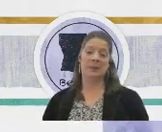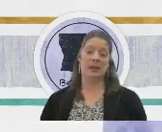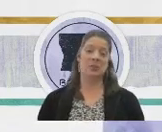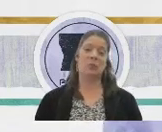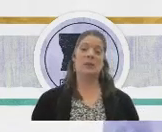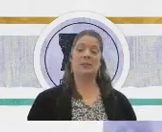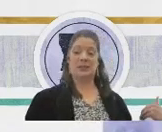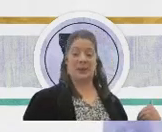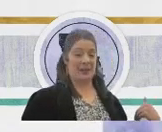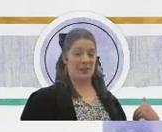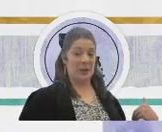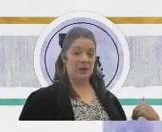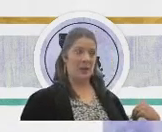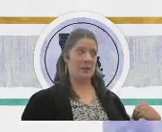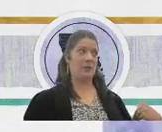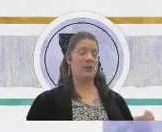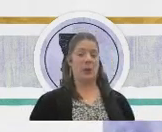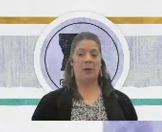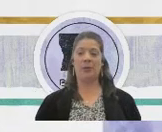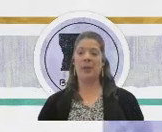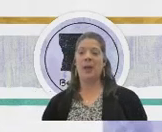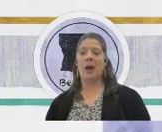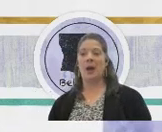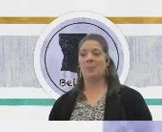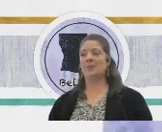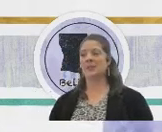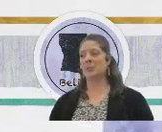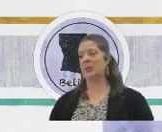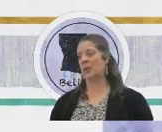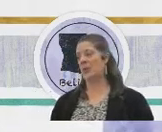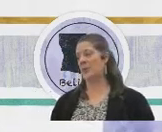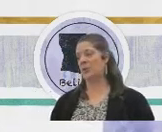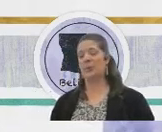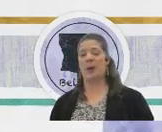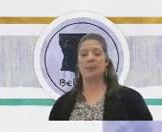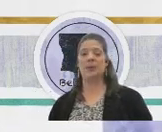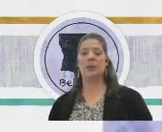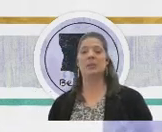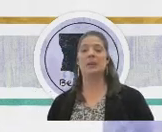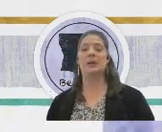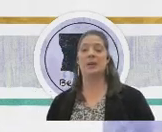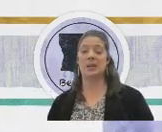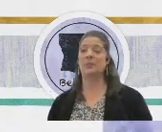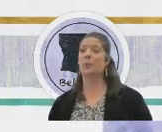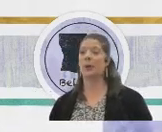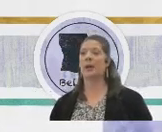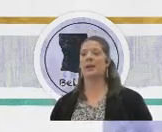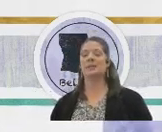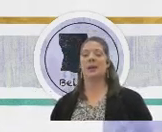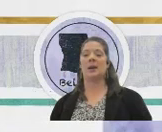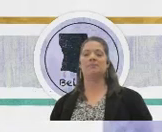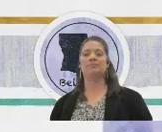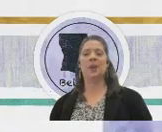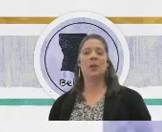appeals application was this past week, I believe on the 12th. Since we know that there's probably going to be a need for